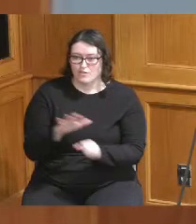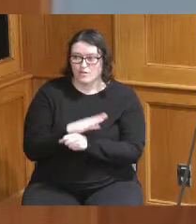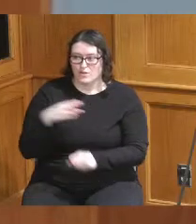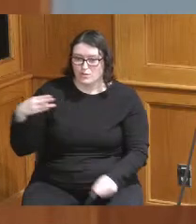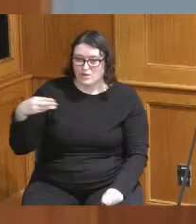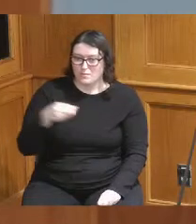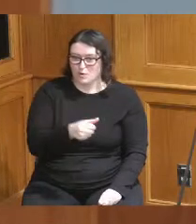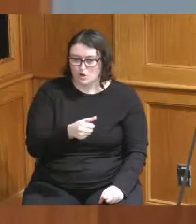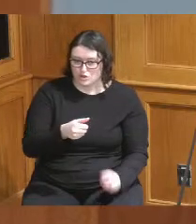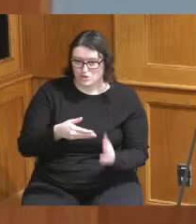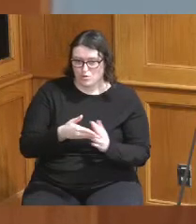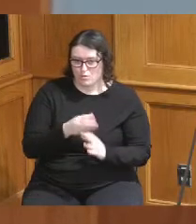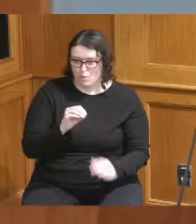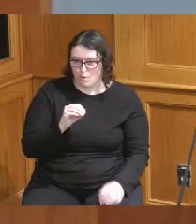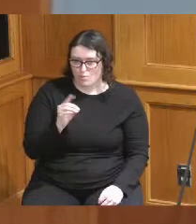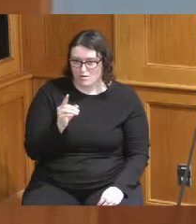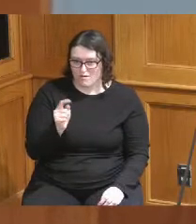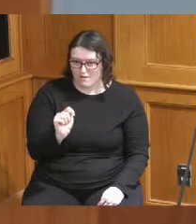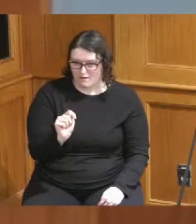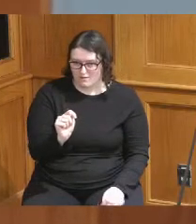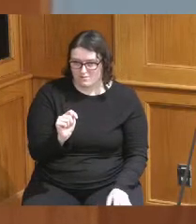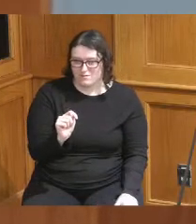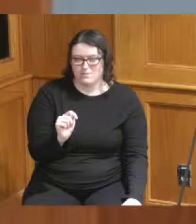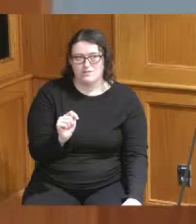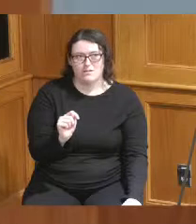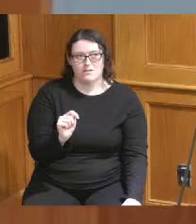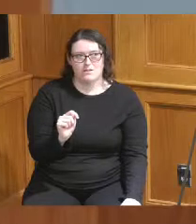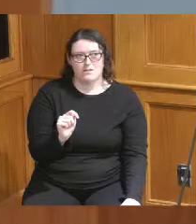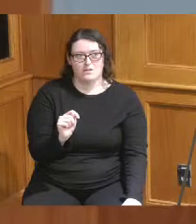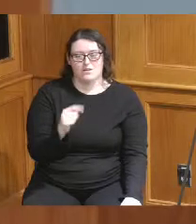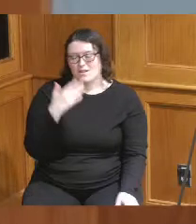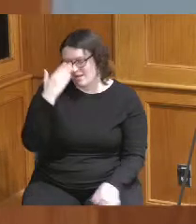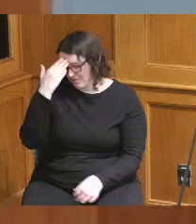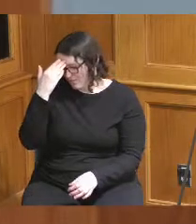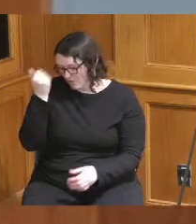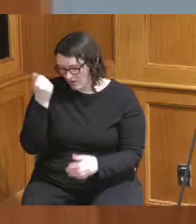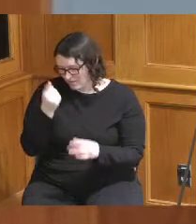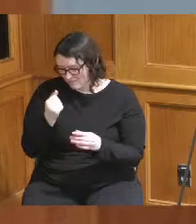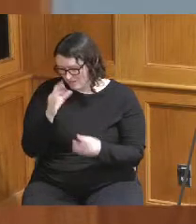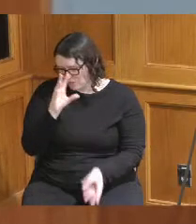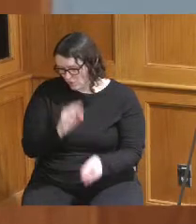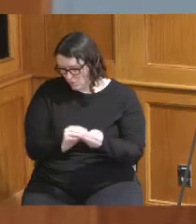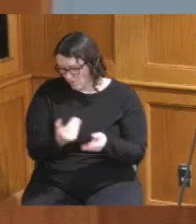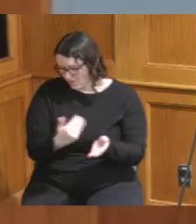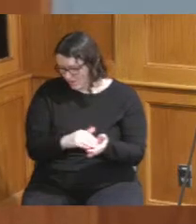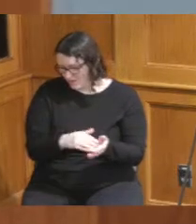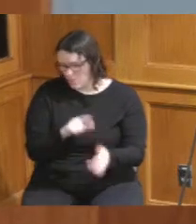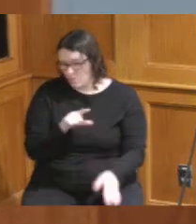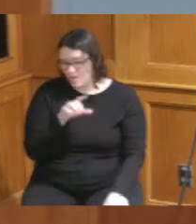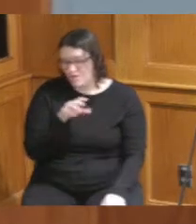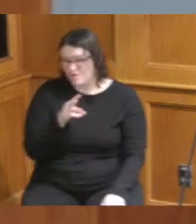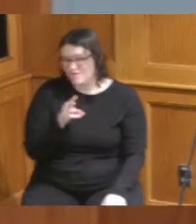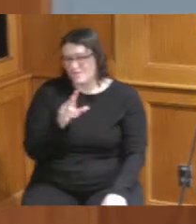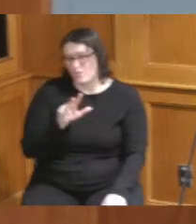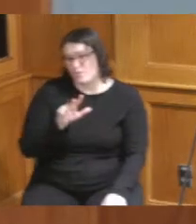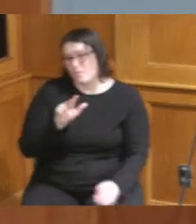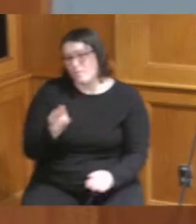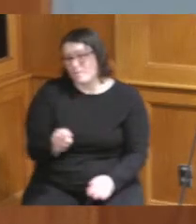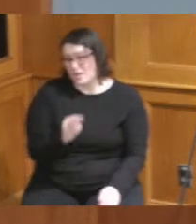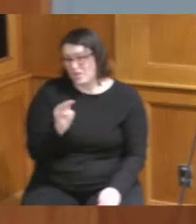ODOT. So that one, and I don't know, I forget the total, but it's 163